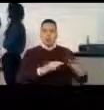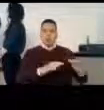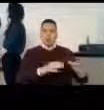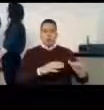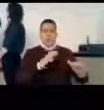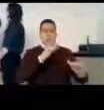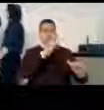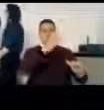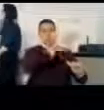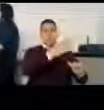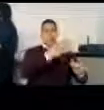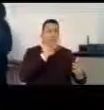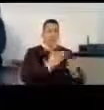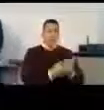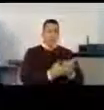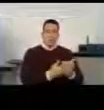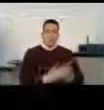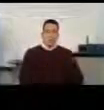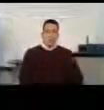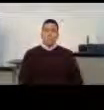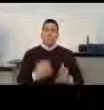deserves. I thank you.